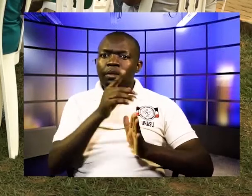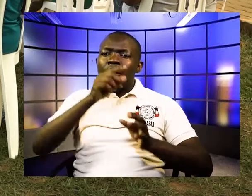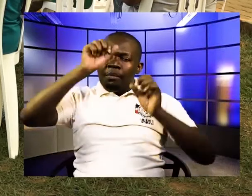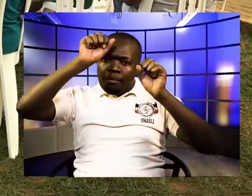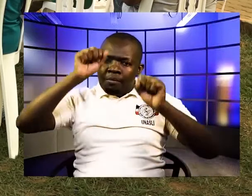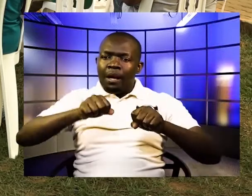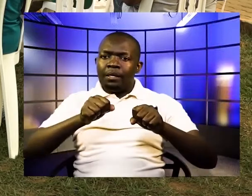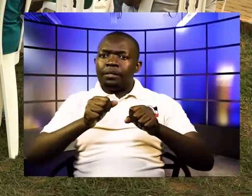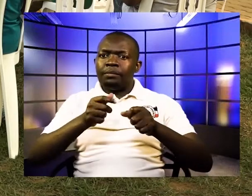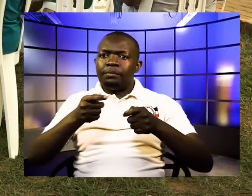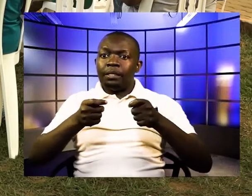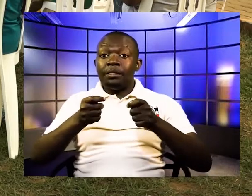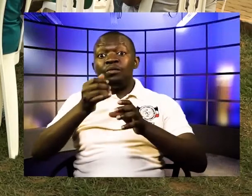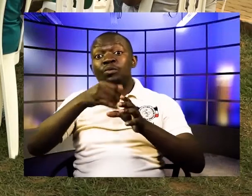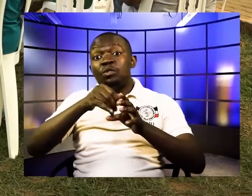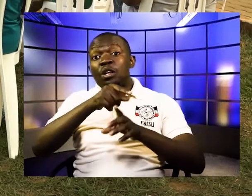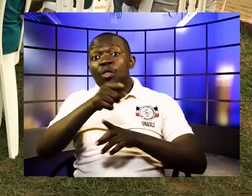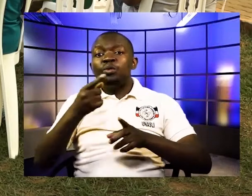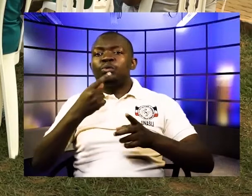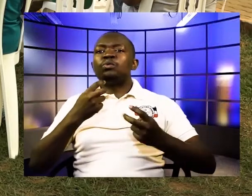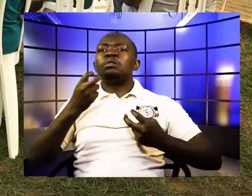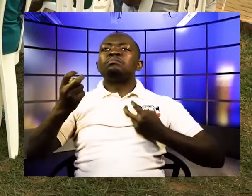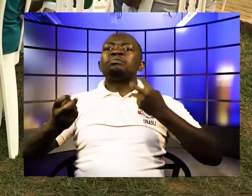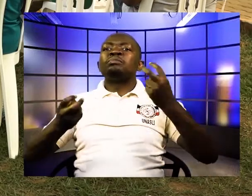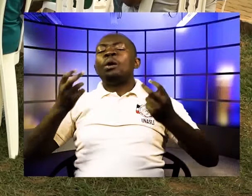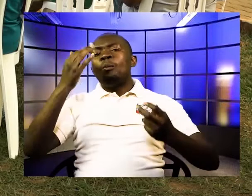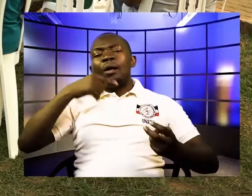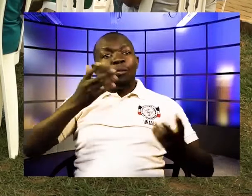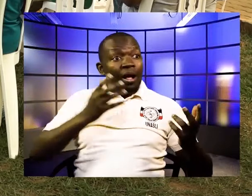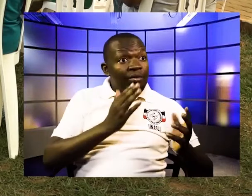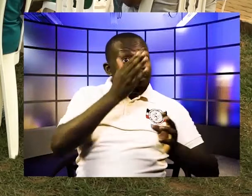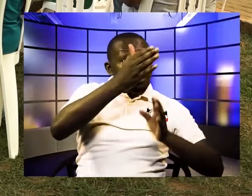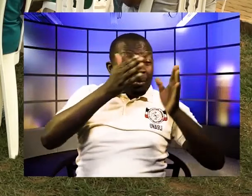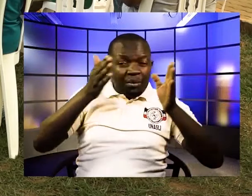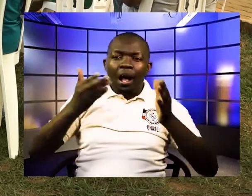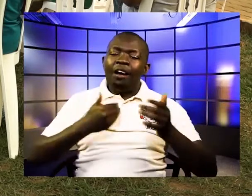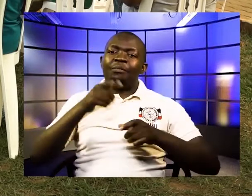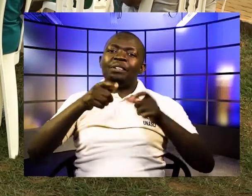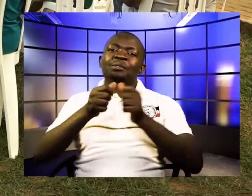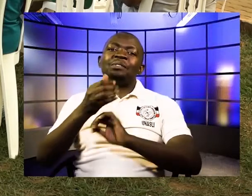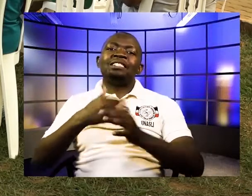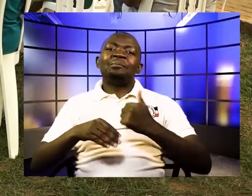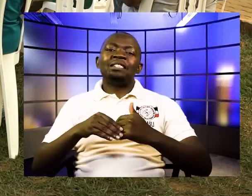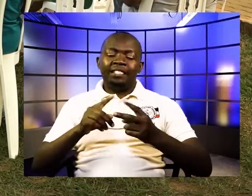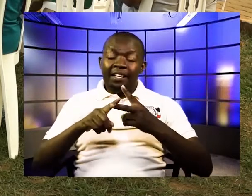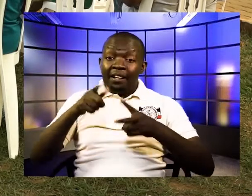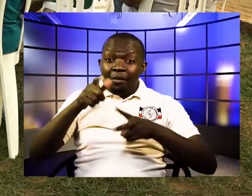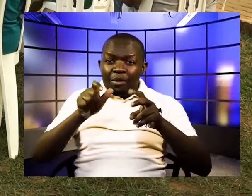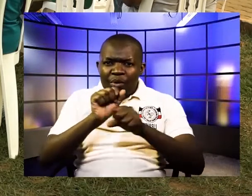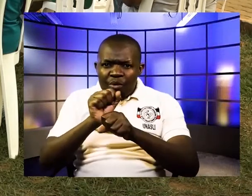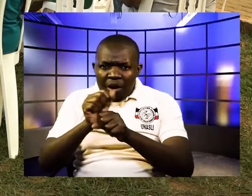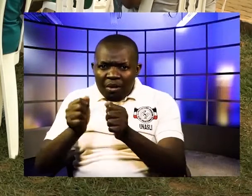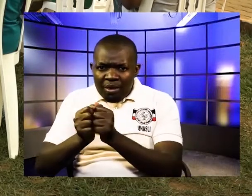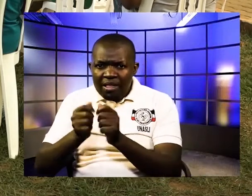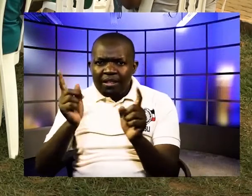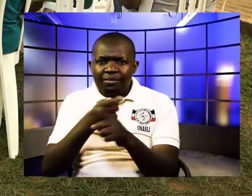people, including travelers, because we know where you're going, there are persons with disabilities. We know the people you work with in your different